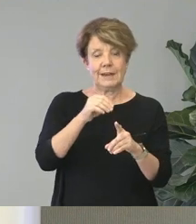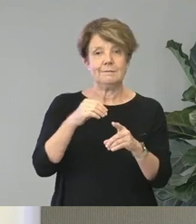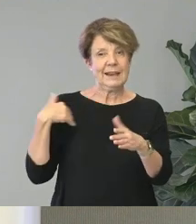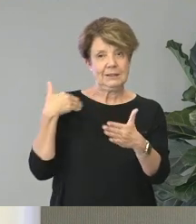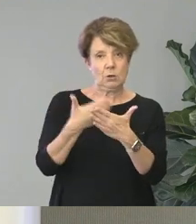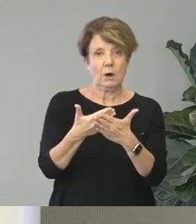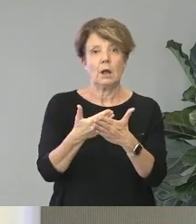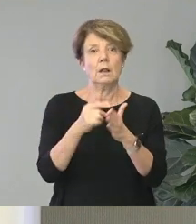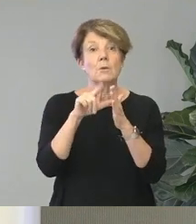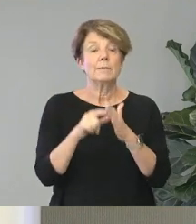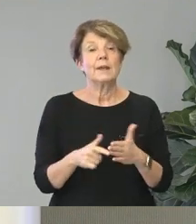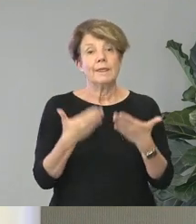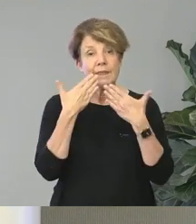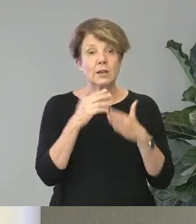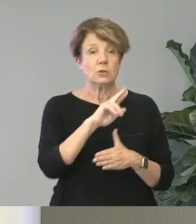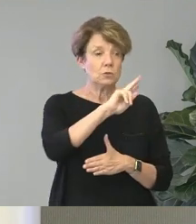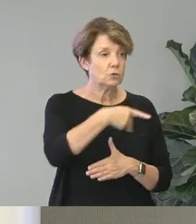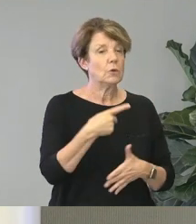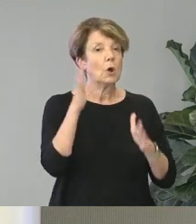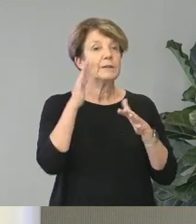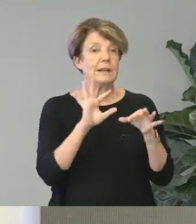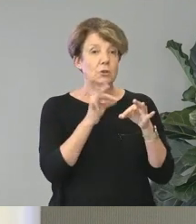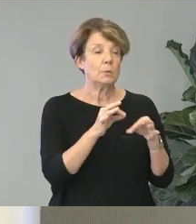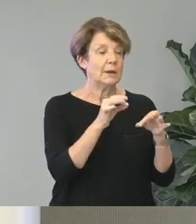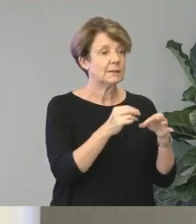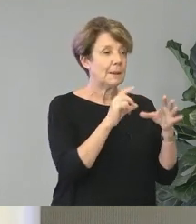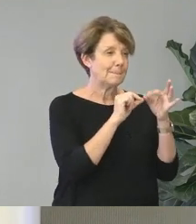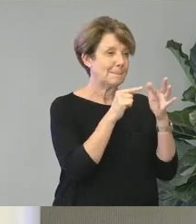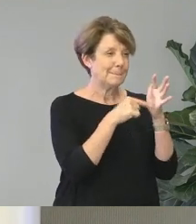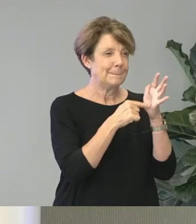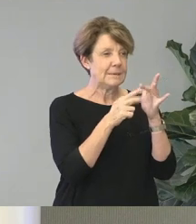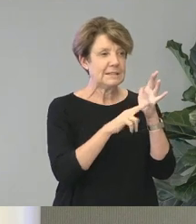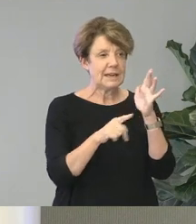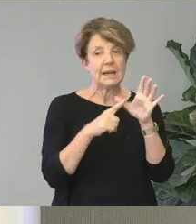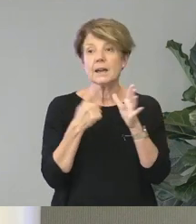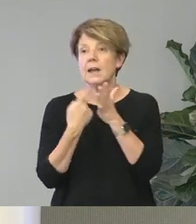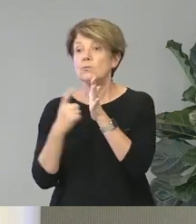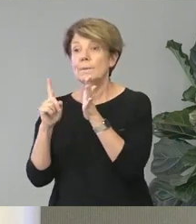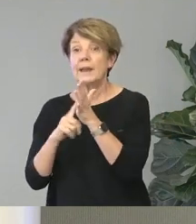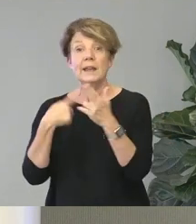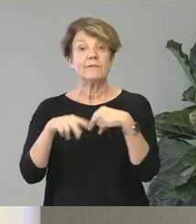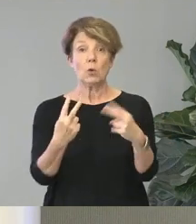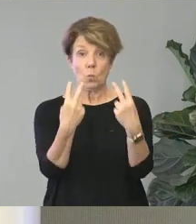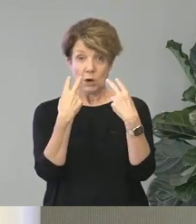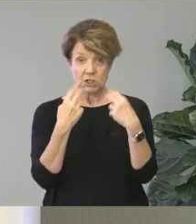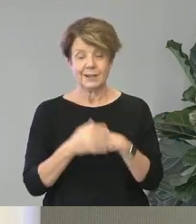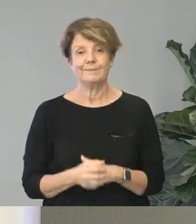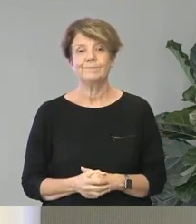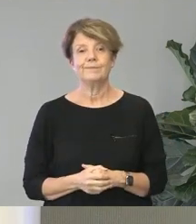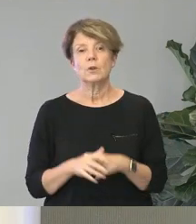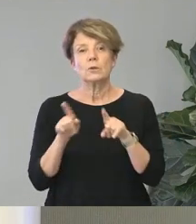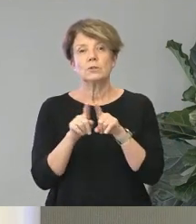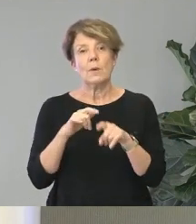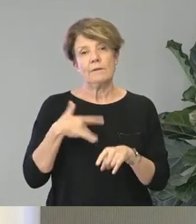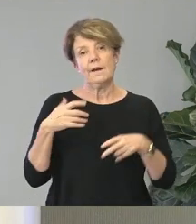Many thanks to our Auslan interpreters, Bettina and Rebecca over there. And if you're watching online, there's also